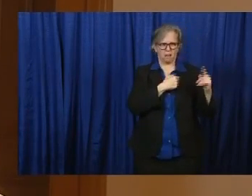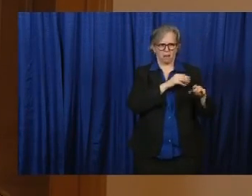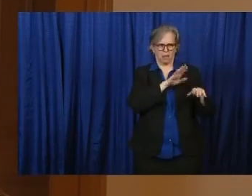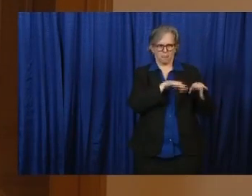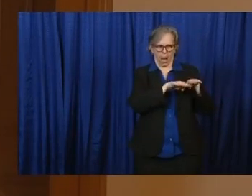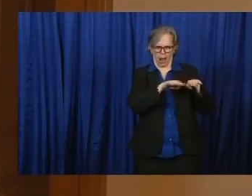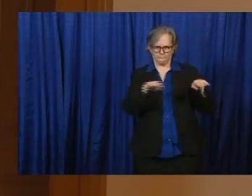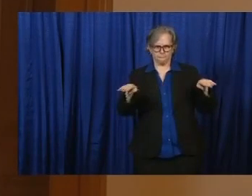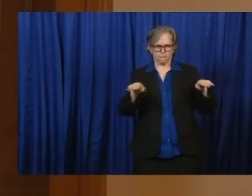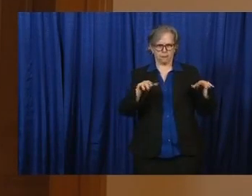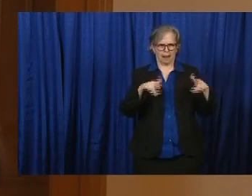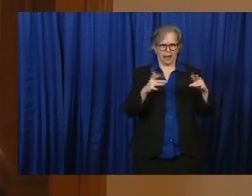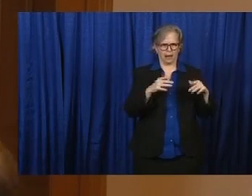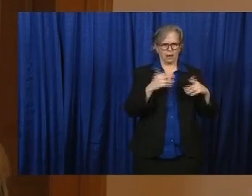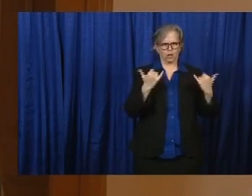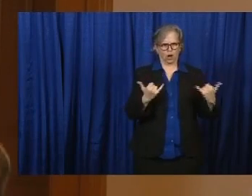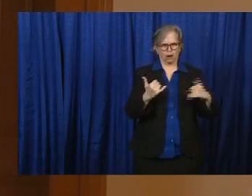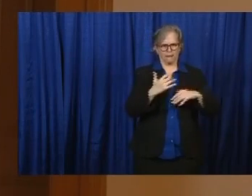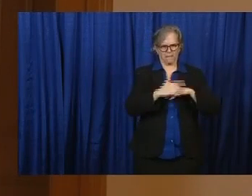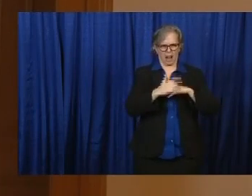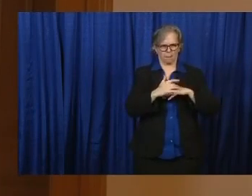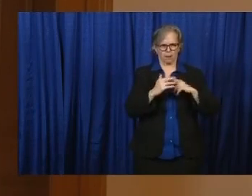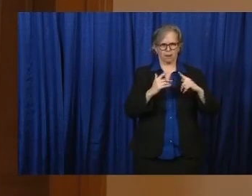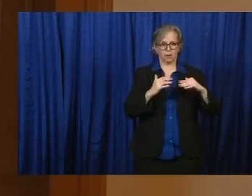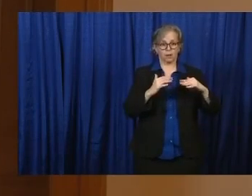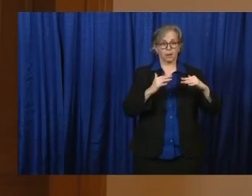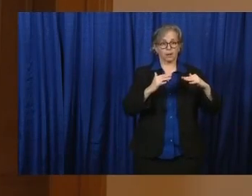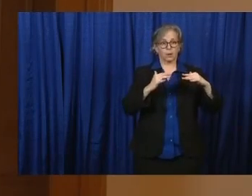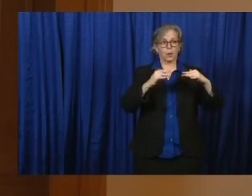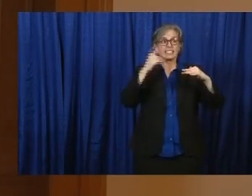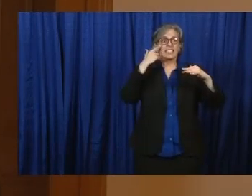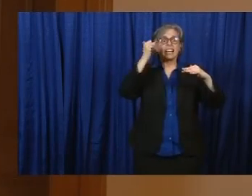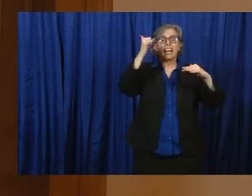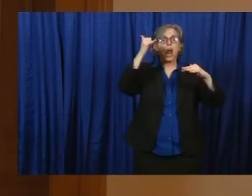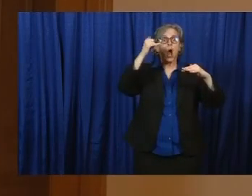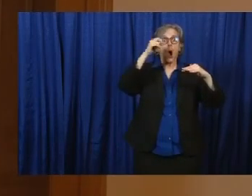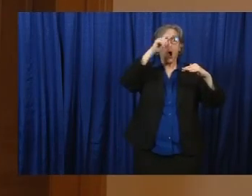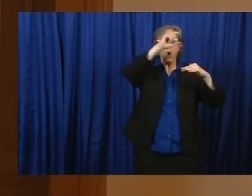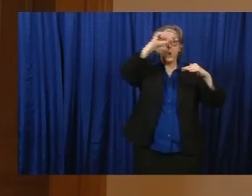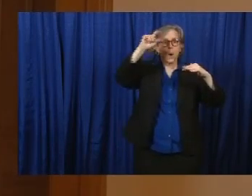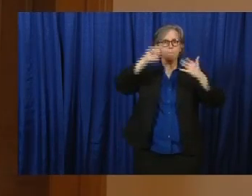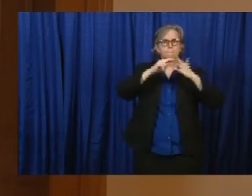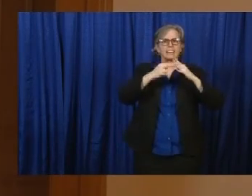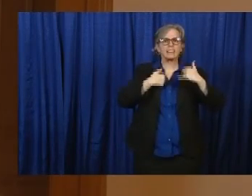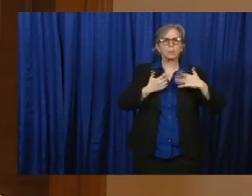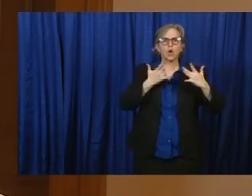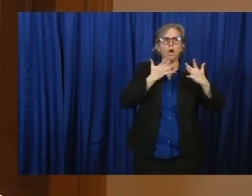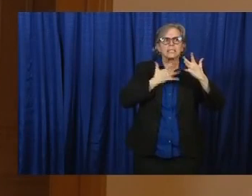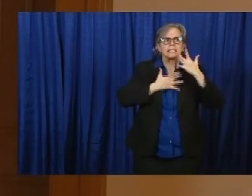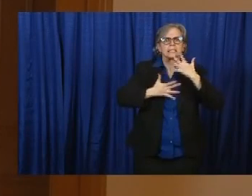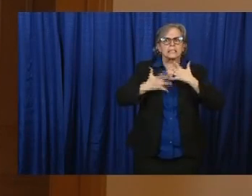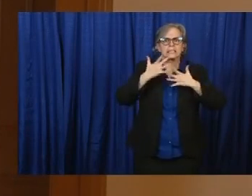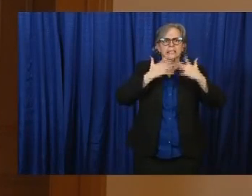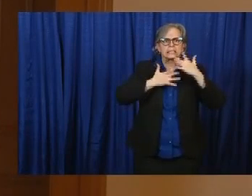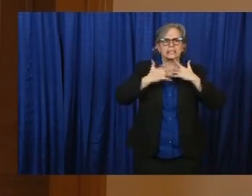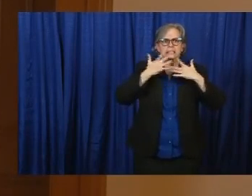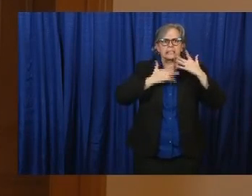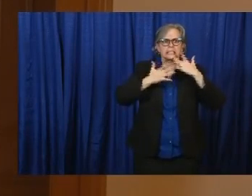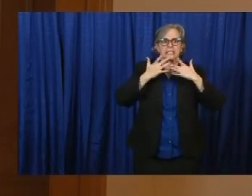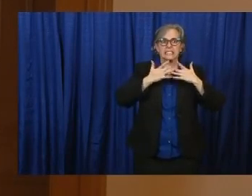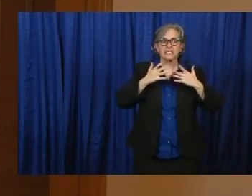currently available. And when you look at the yellow, that's where there's already critical shortages. And this is just going up to their